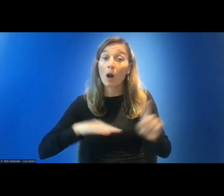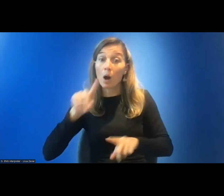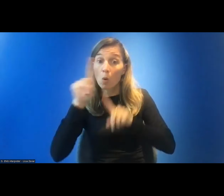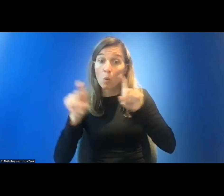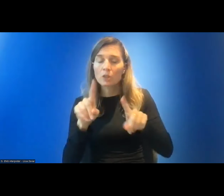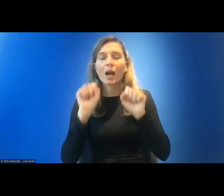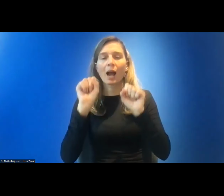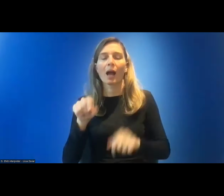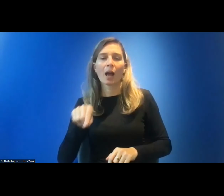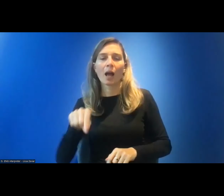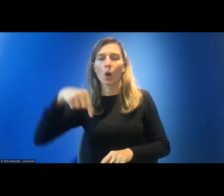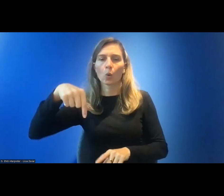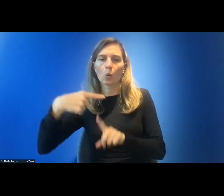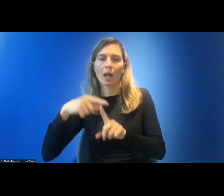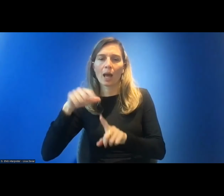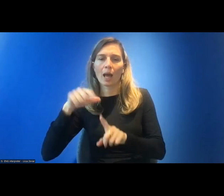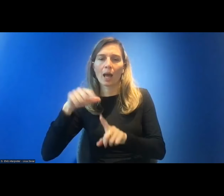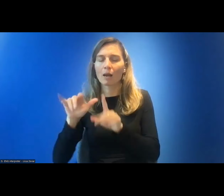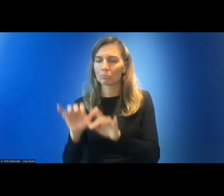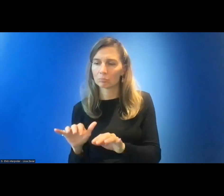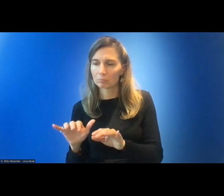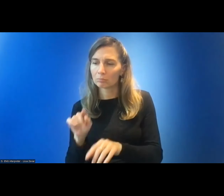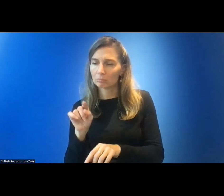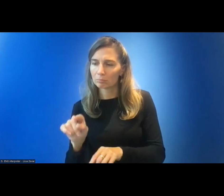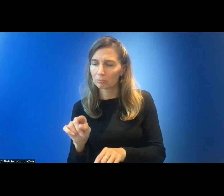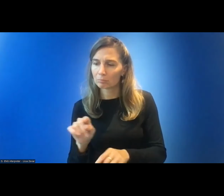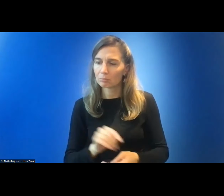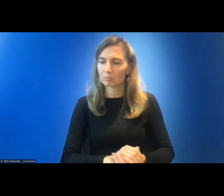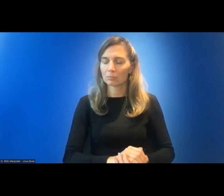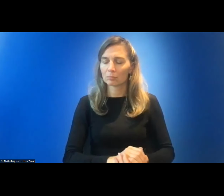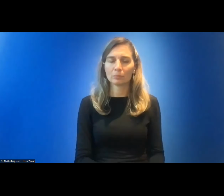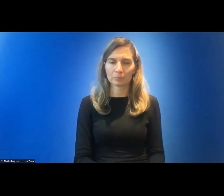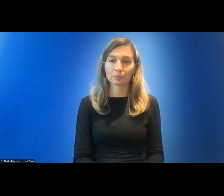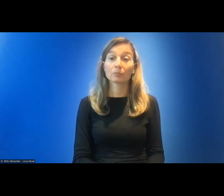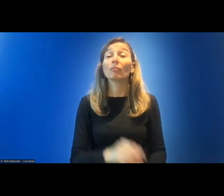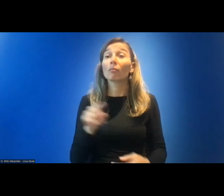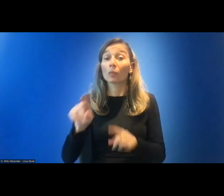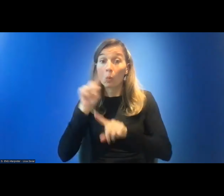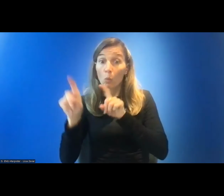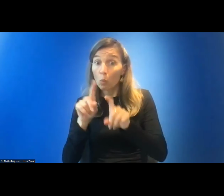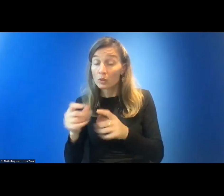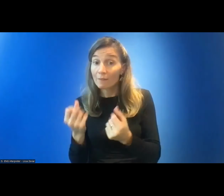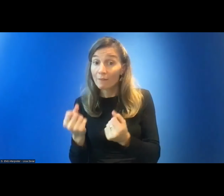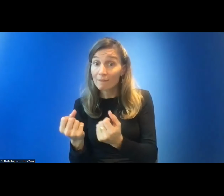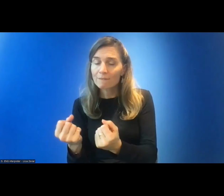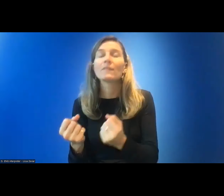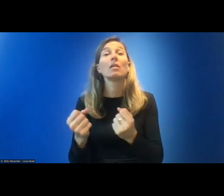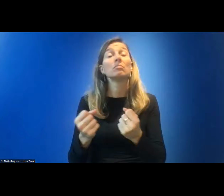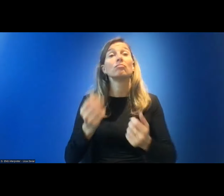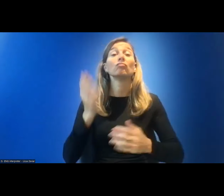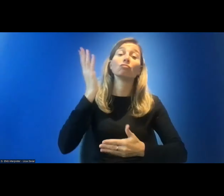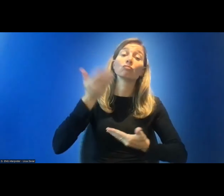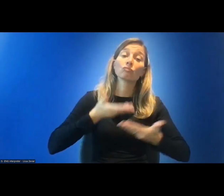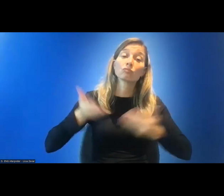team is monitoring the chat box and will try and respond to questions during the event where is possible. Should you have any